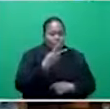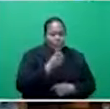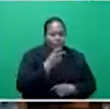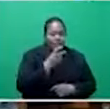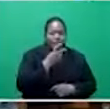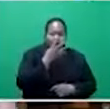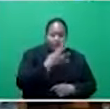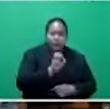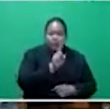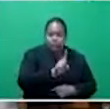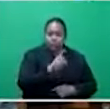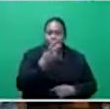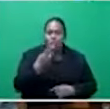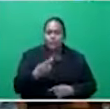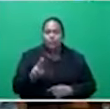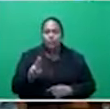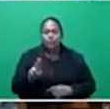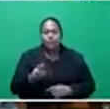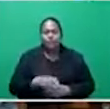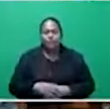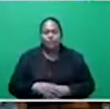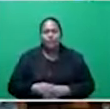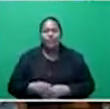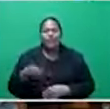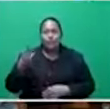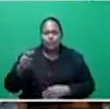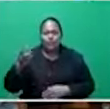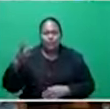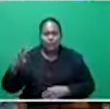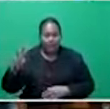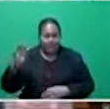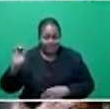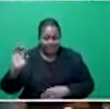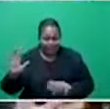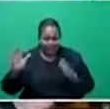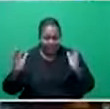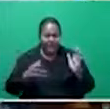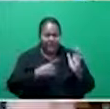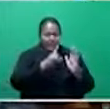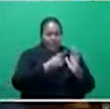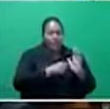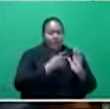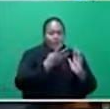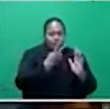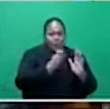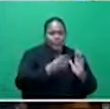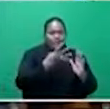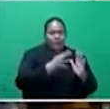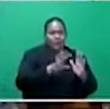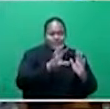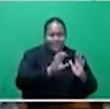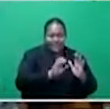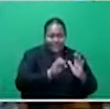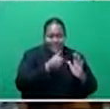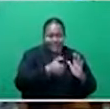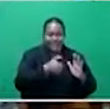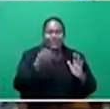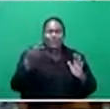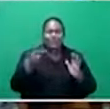2041, to 31 December 2045. And 1 January 2046 to December 2050.